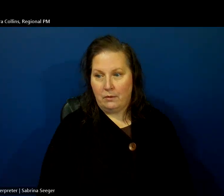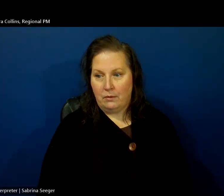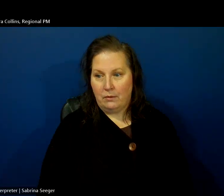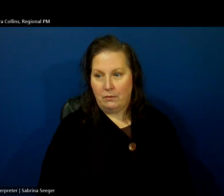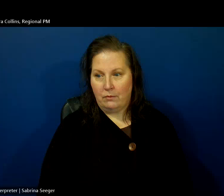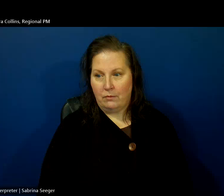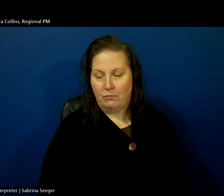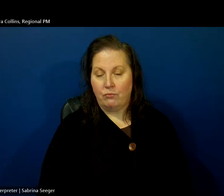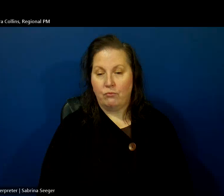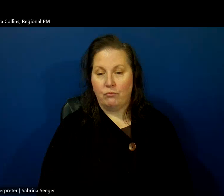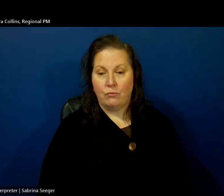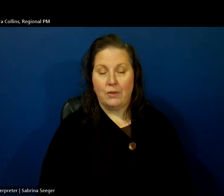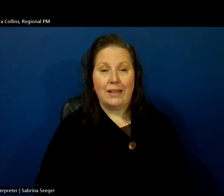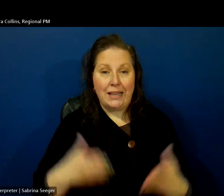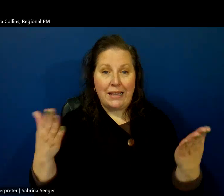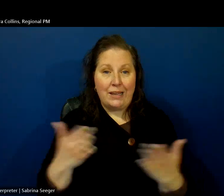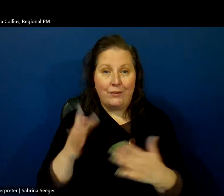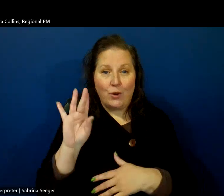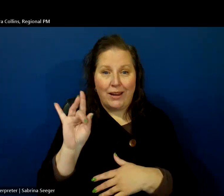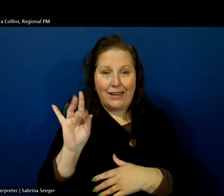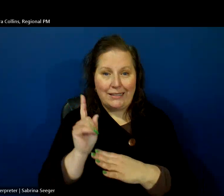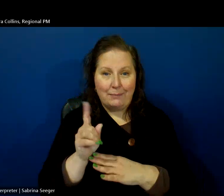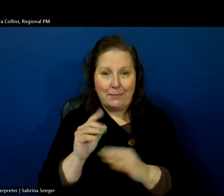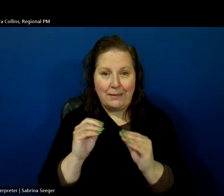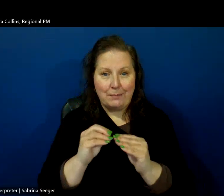We're still here for another 18 minutes.